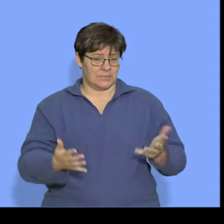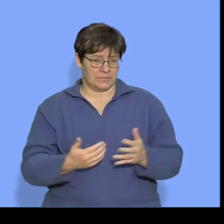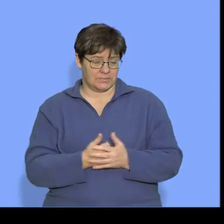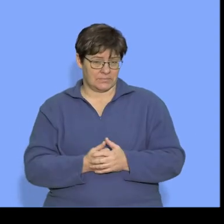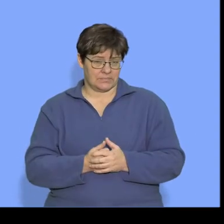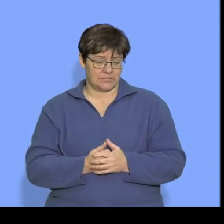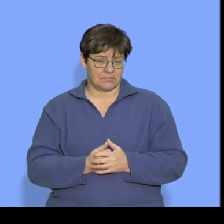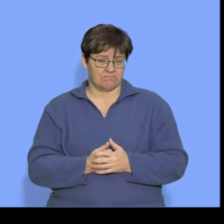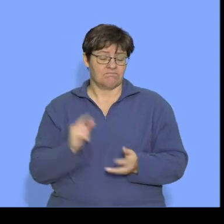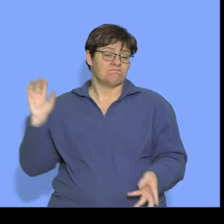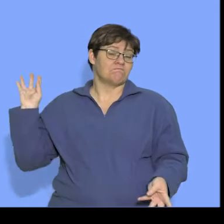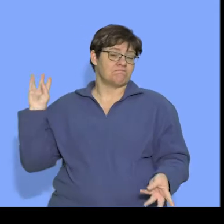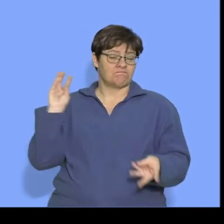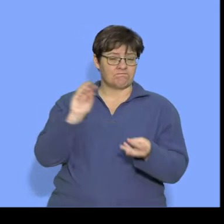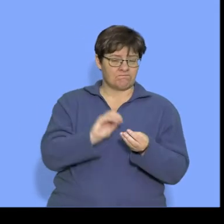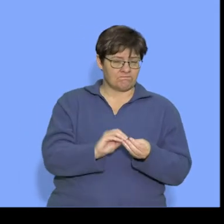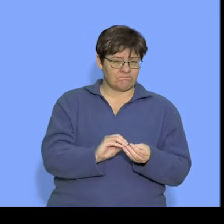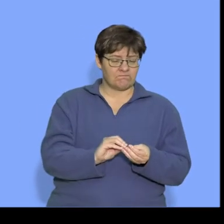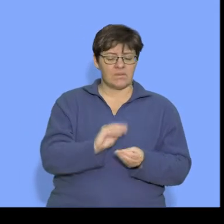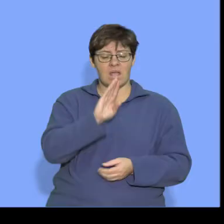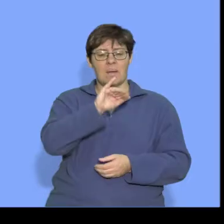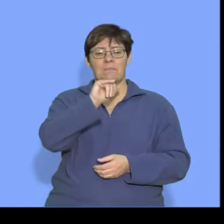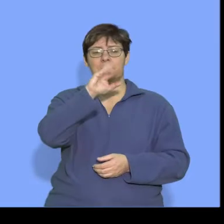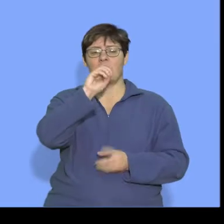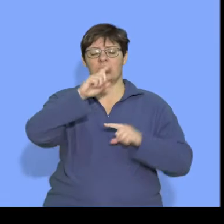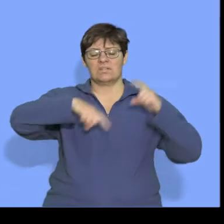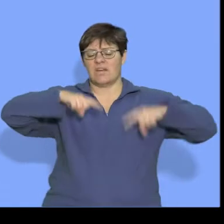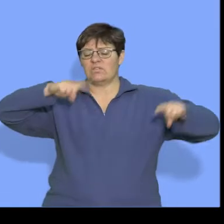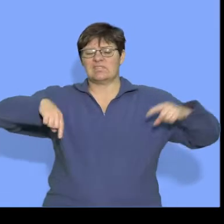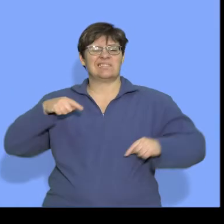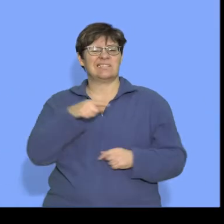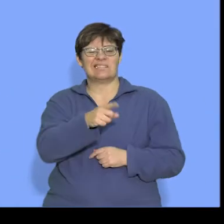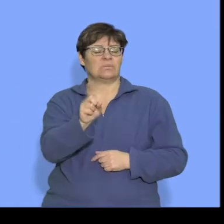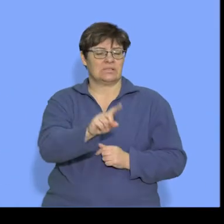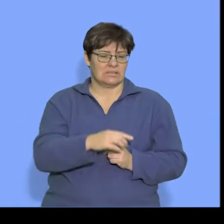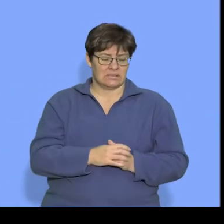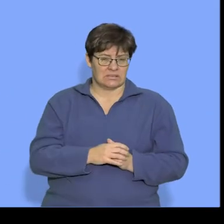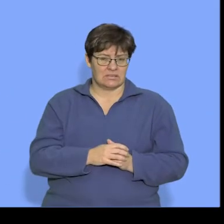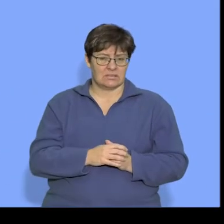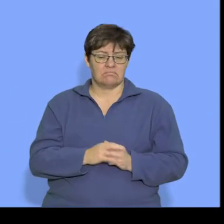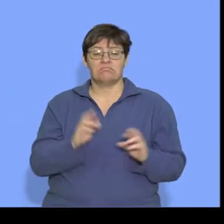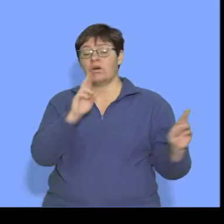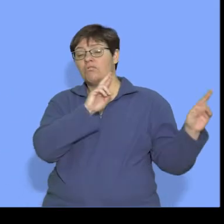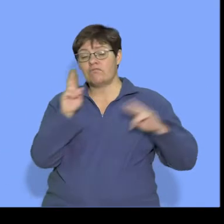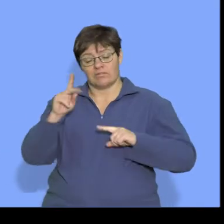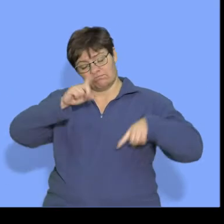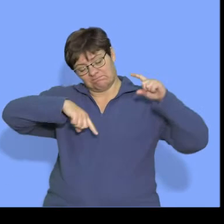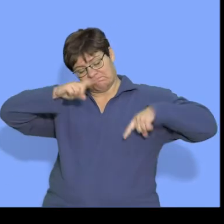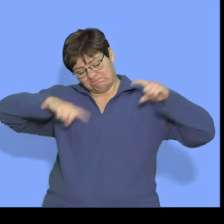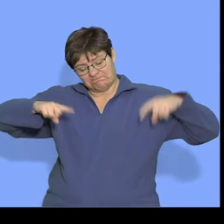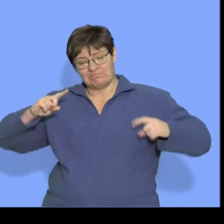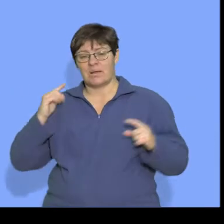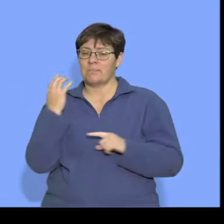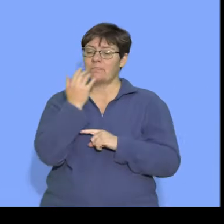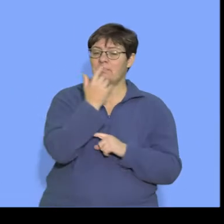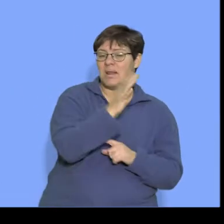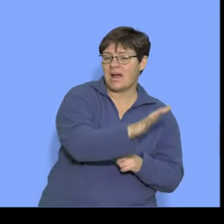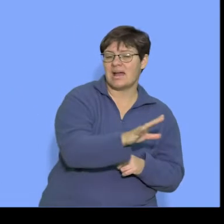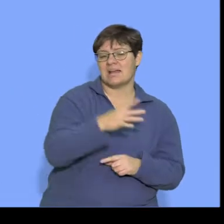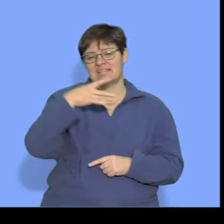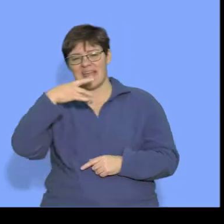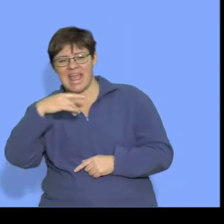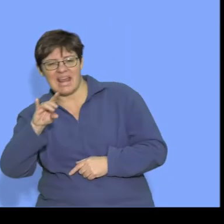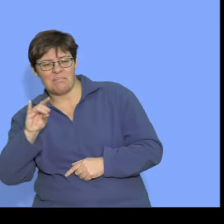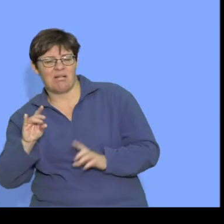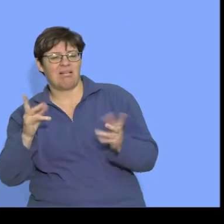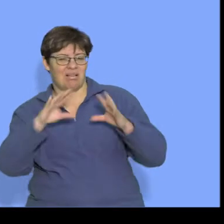as a recap, what is biodiversity? As I mentioned, it refers to the variety of plants and animal